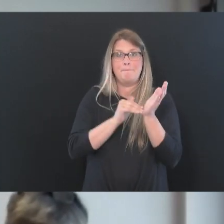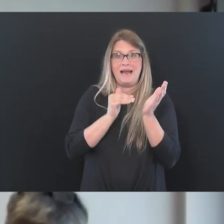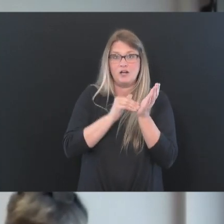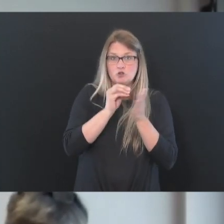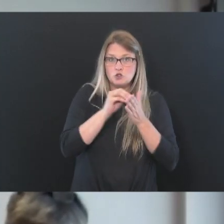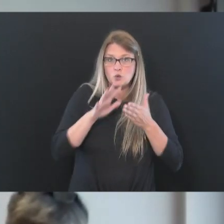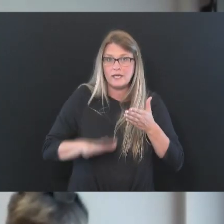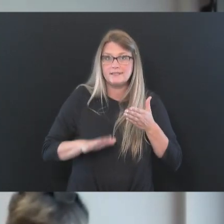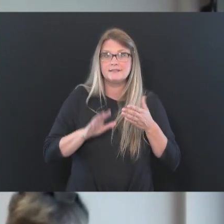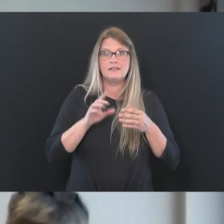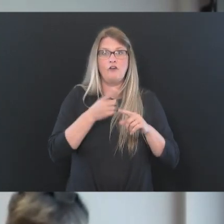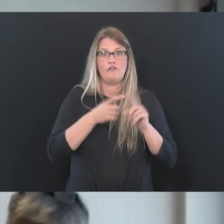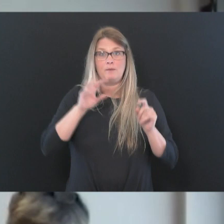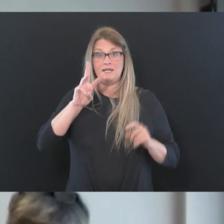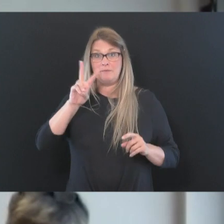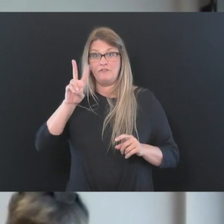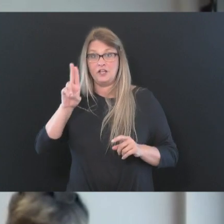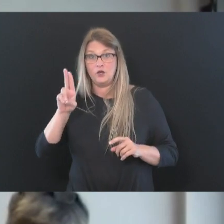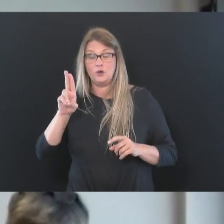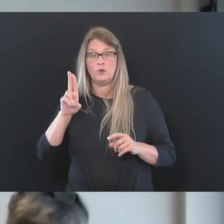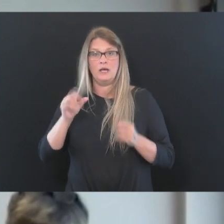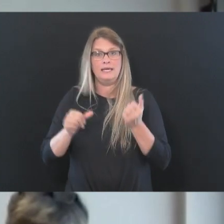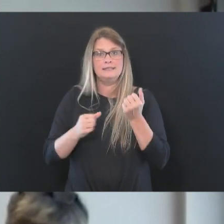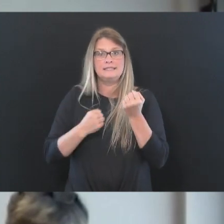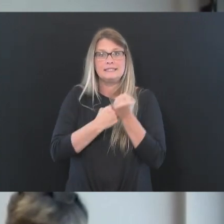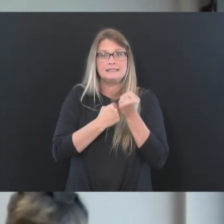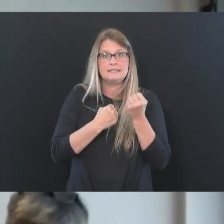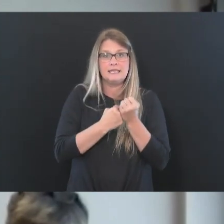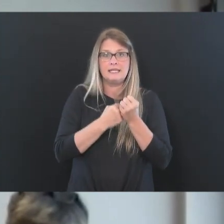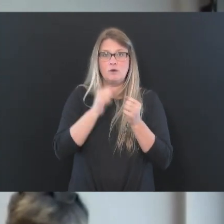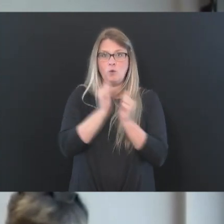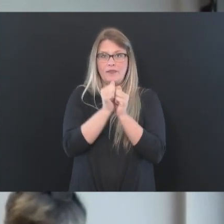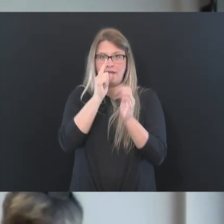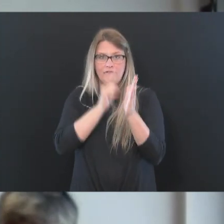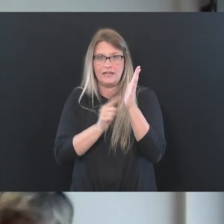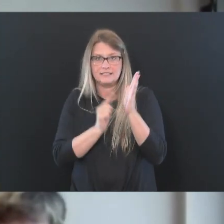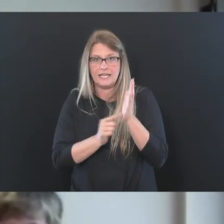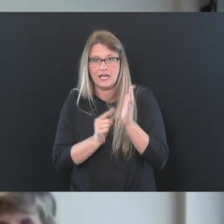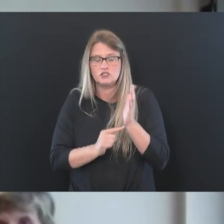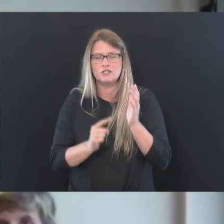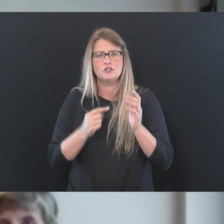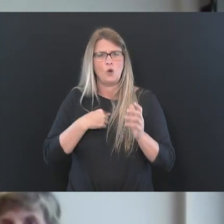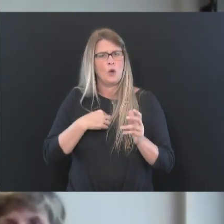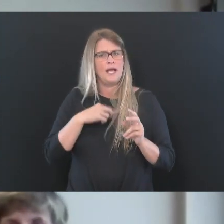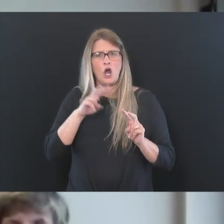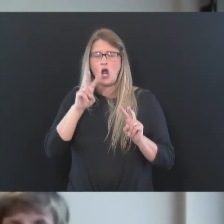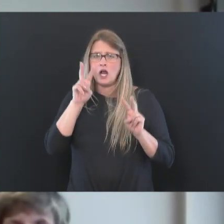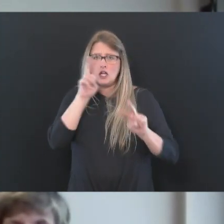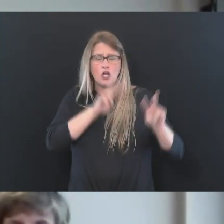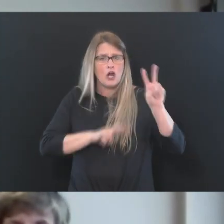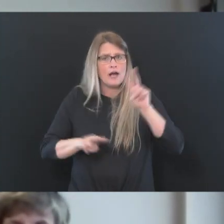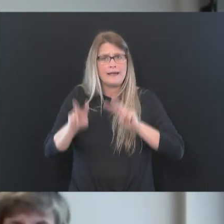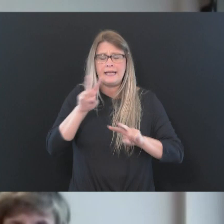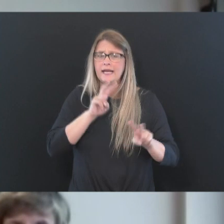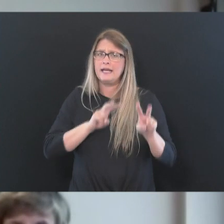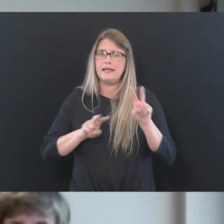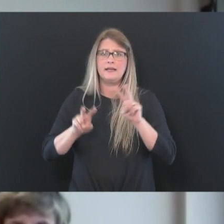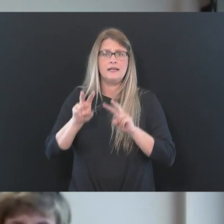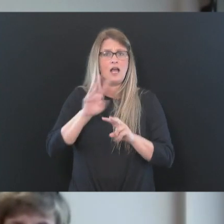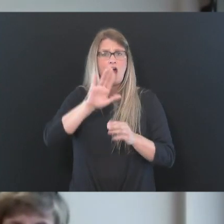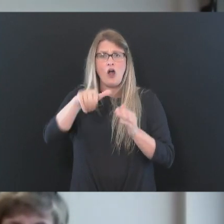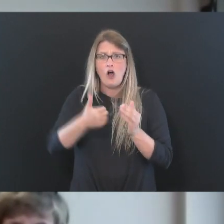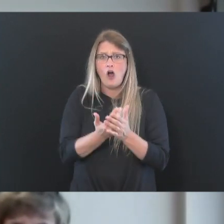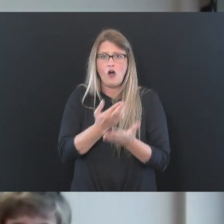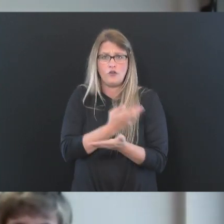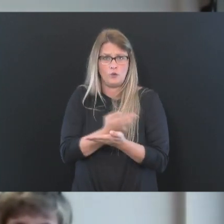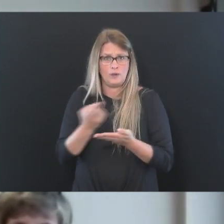students from WVU to assist in investigations. So we're really looking hard here at all of the resources on